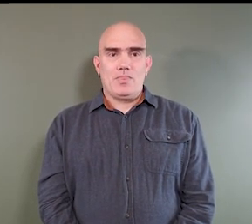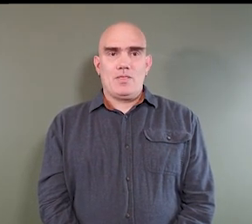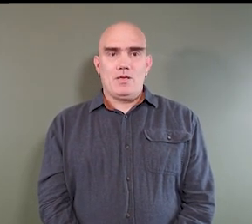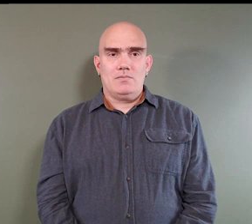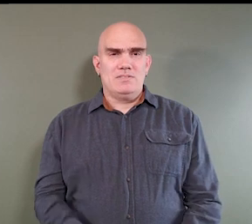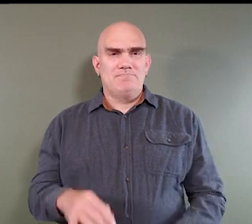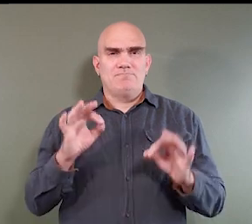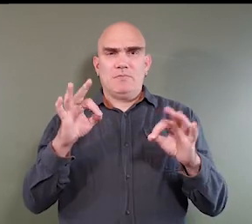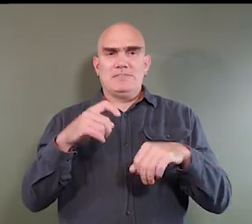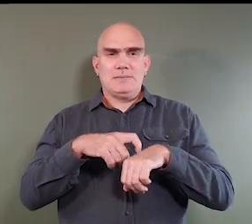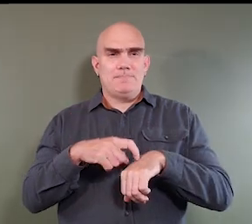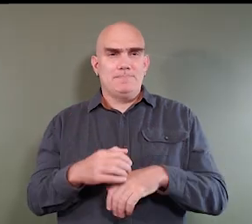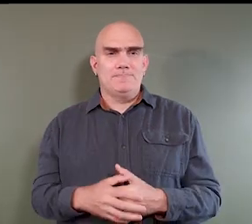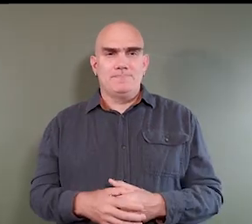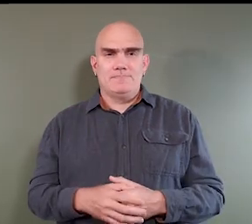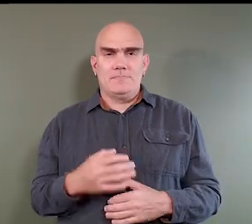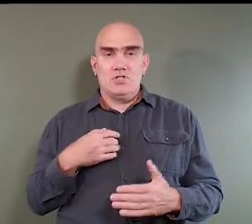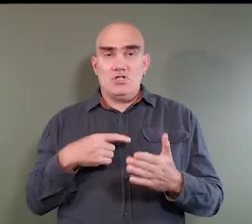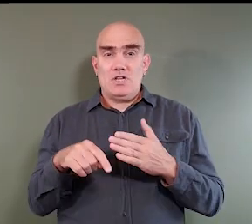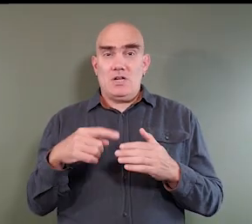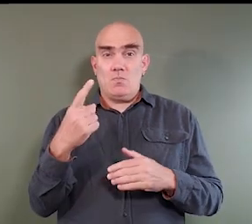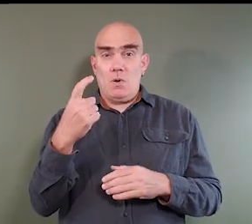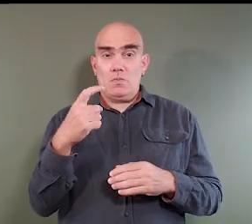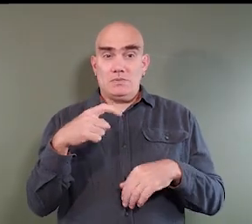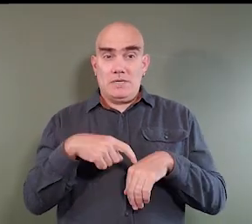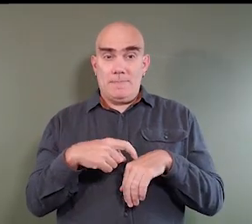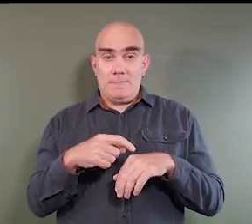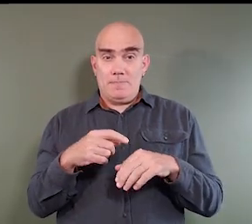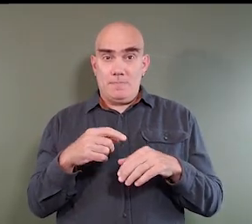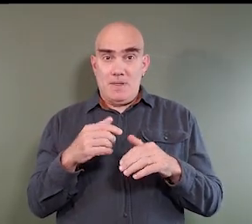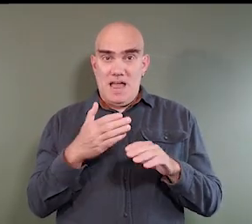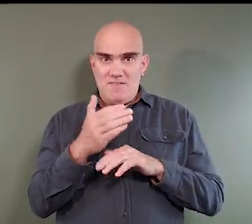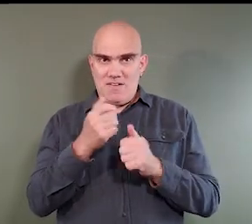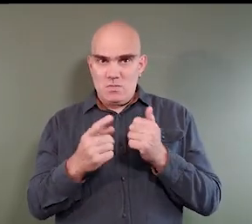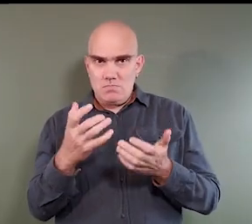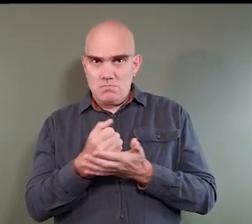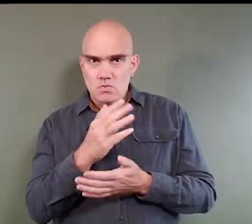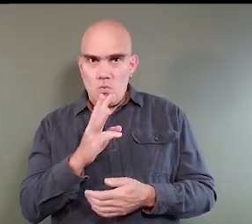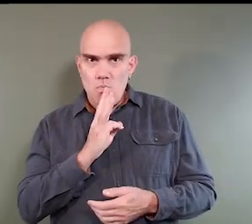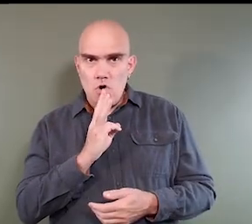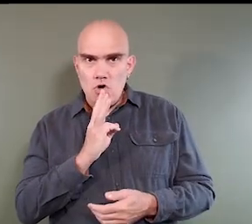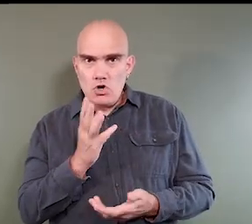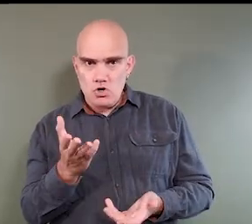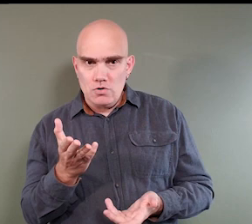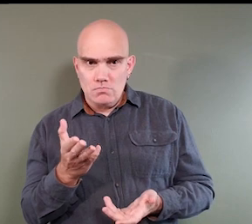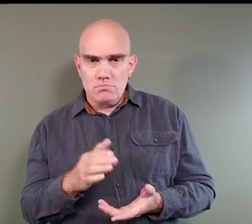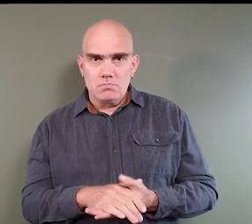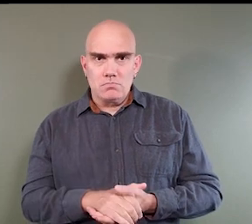This is a perfect time. I'm gonna check in one more time after everyone gets some water real quick.